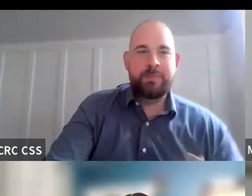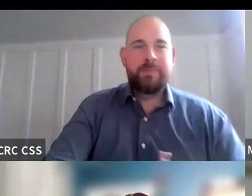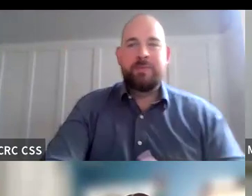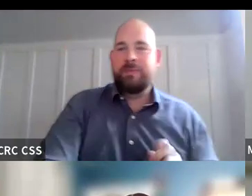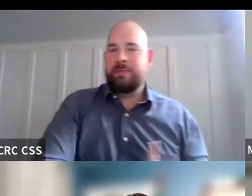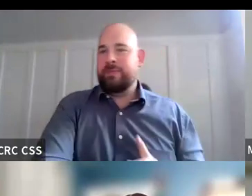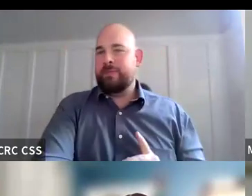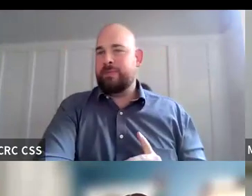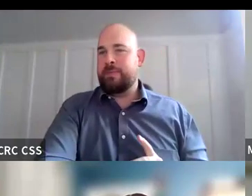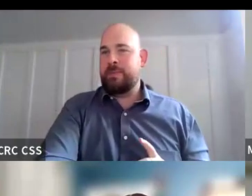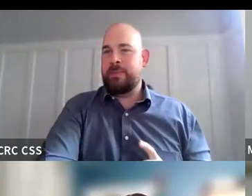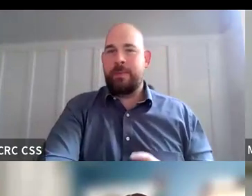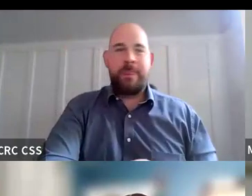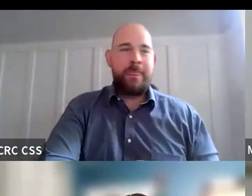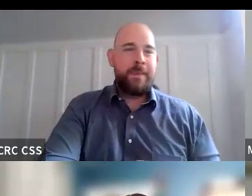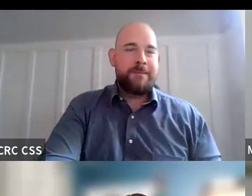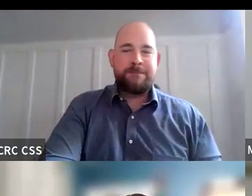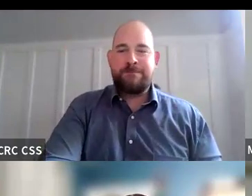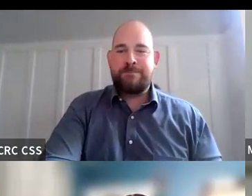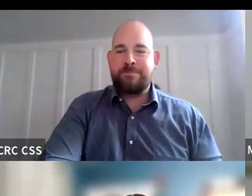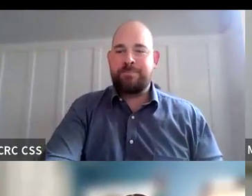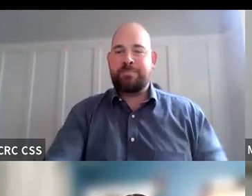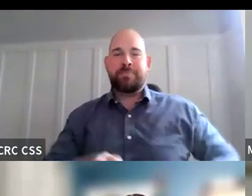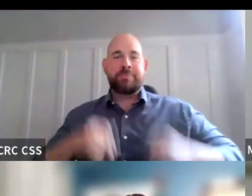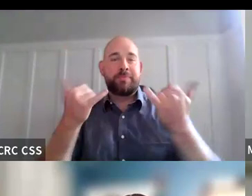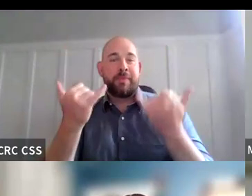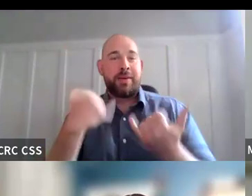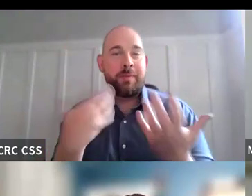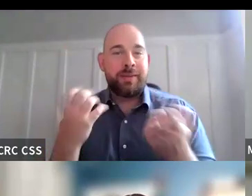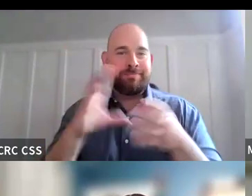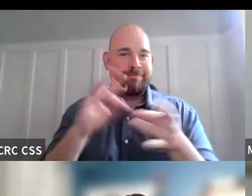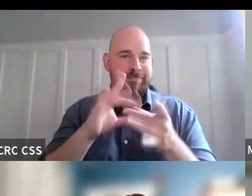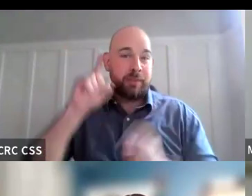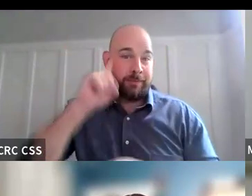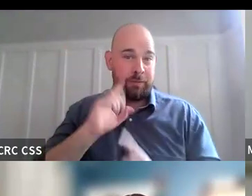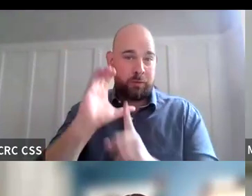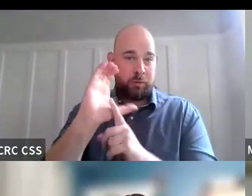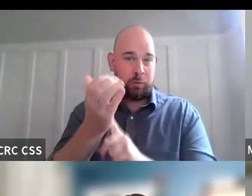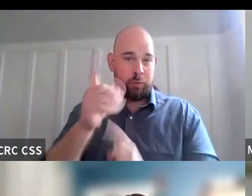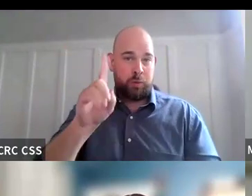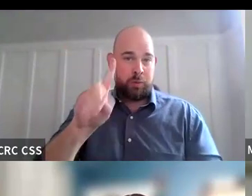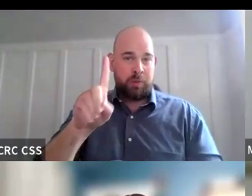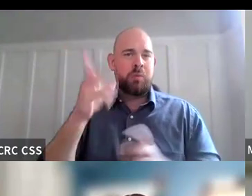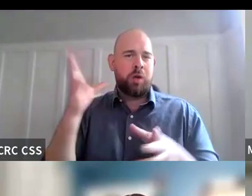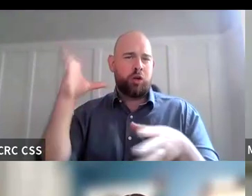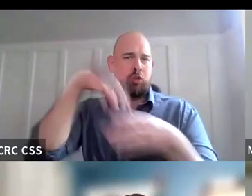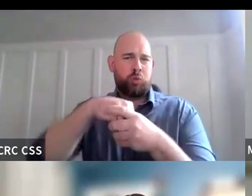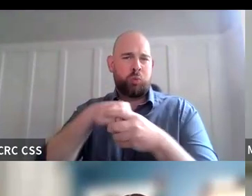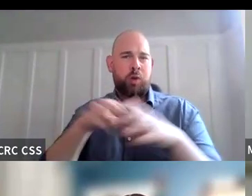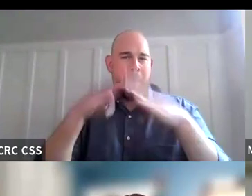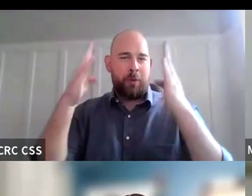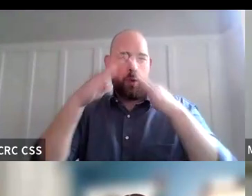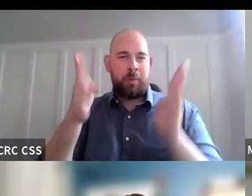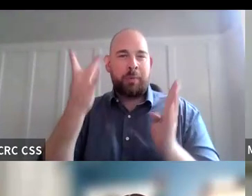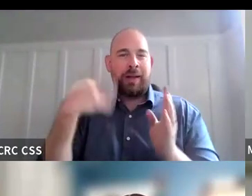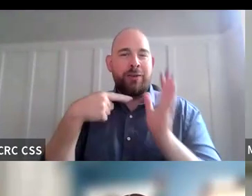practice. There you go. There's the link for you. Put it in the chat. And now I wanted to talk a little bit about Deaf